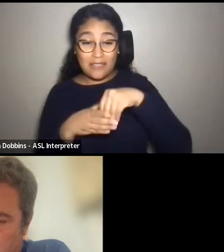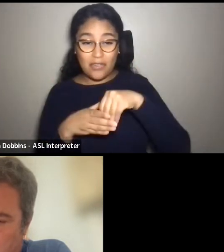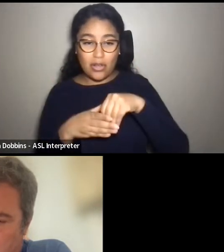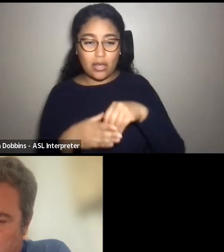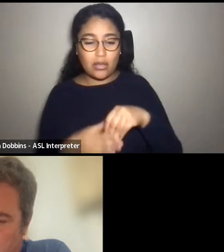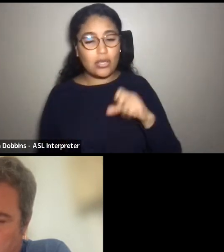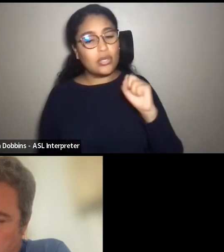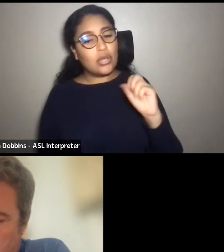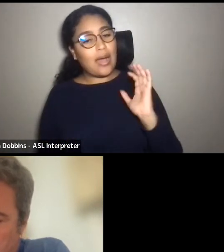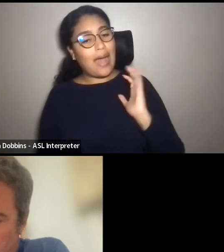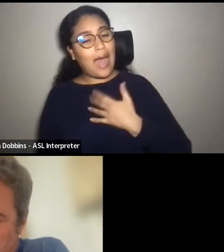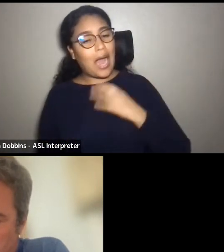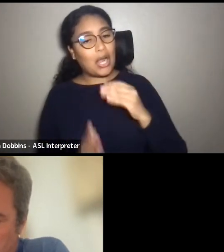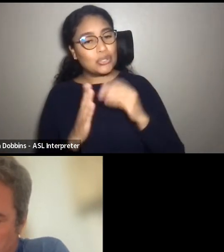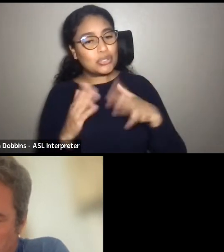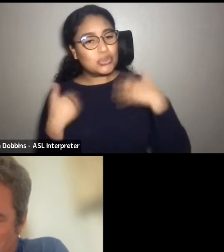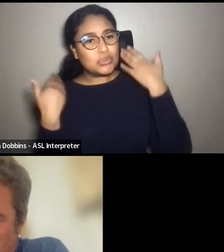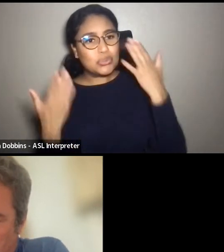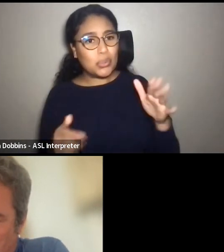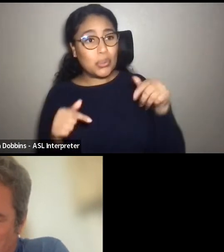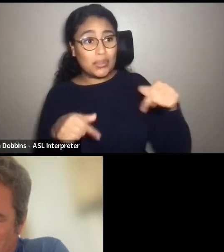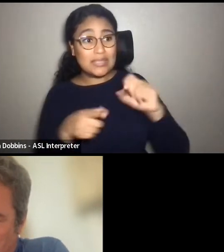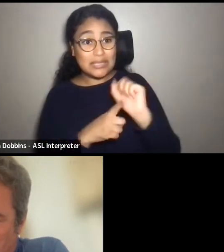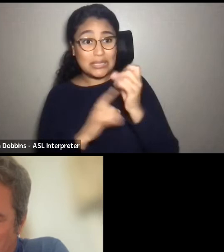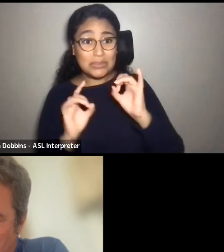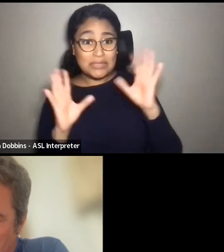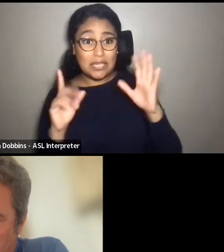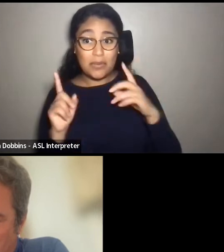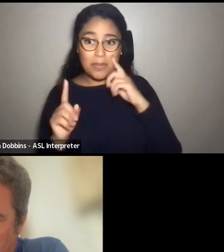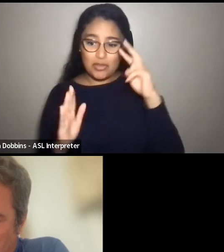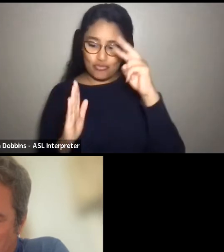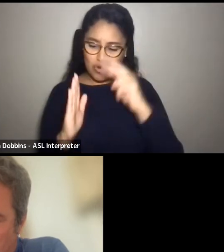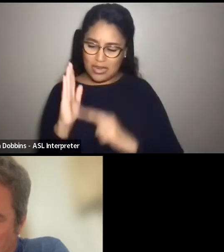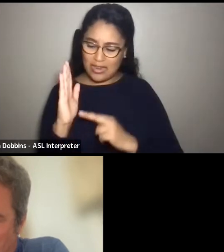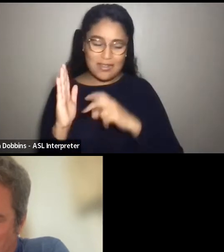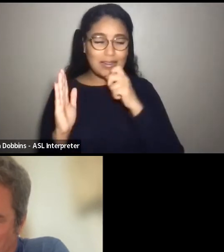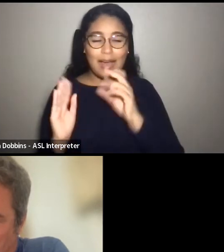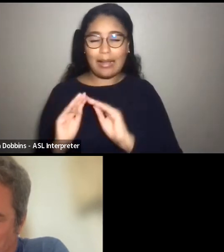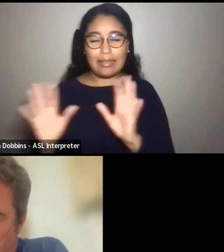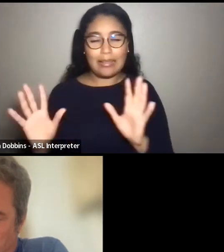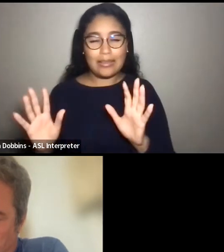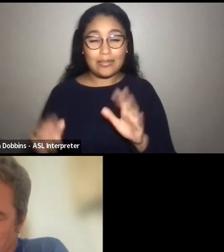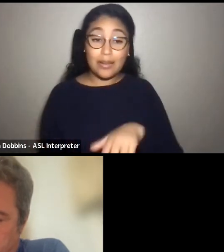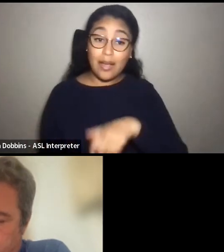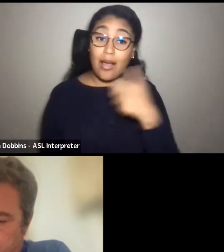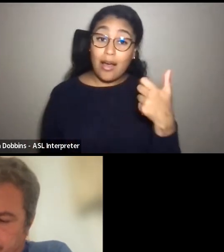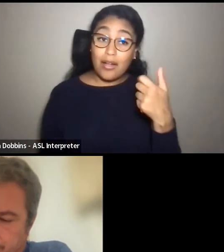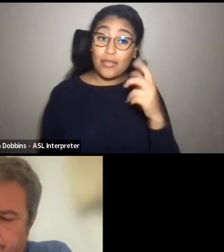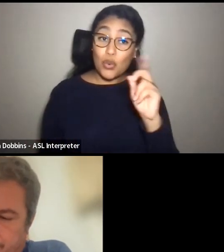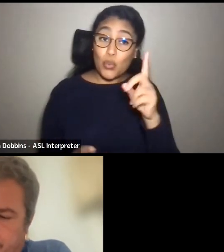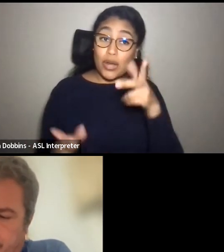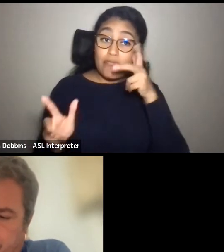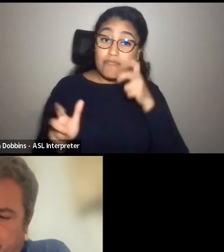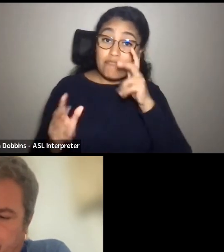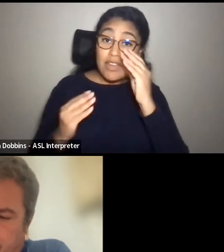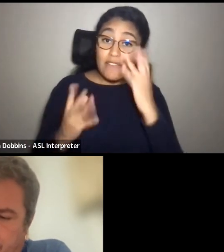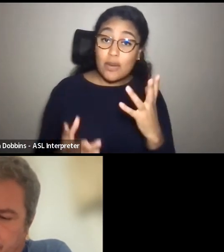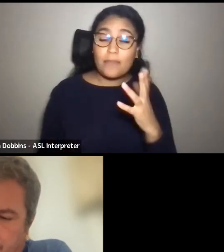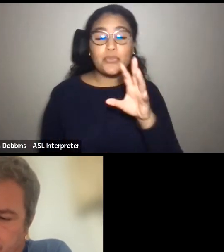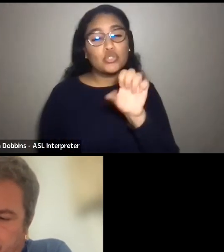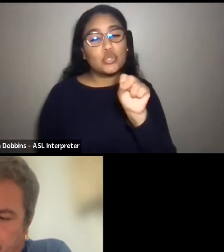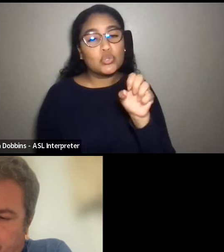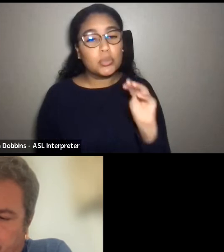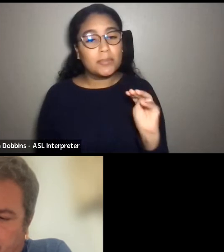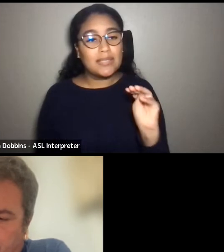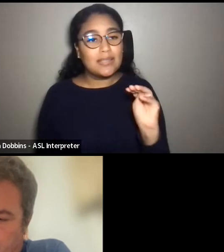should view this as something terrible. Among the other information they will receive is through social media. They will see brutal images and videos of